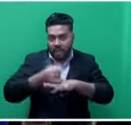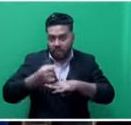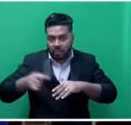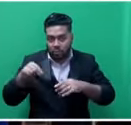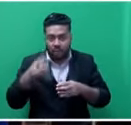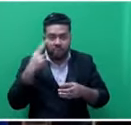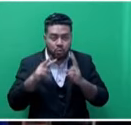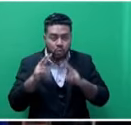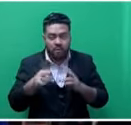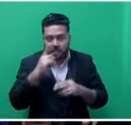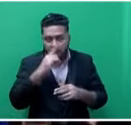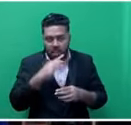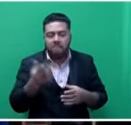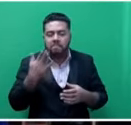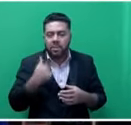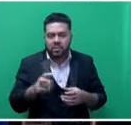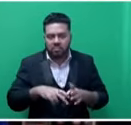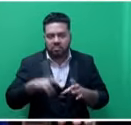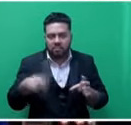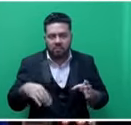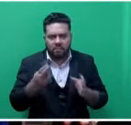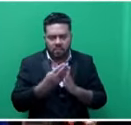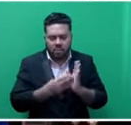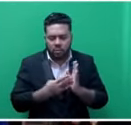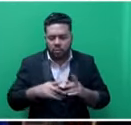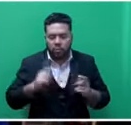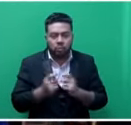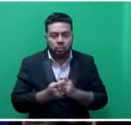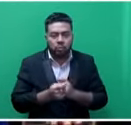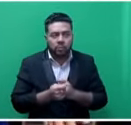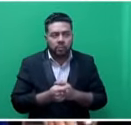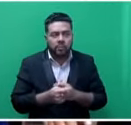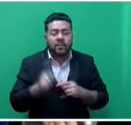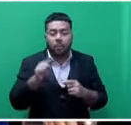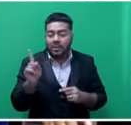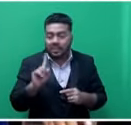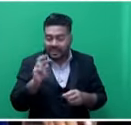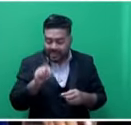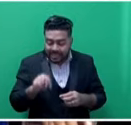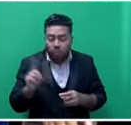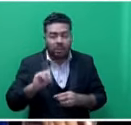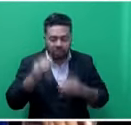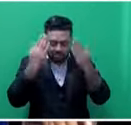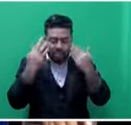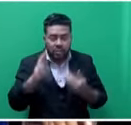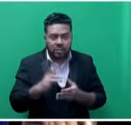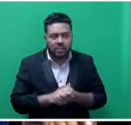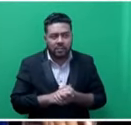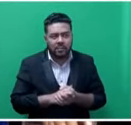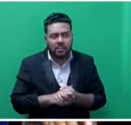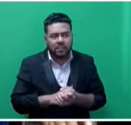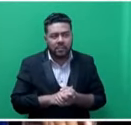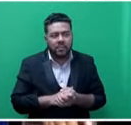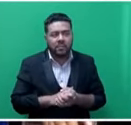of the people, please withdraw the three bills to amend the electoral provisions. What is needed, Honorable Speaker, sir, is an